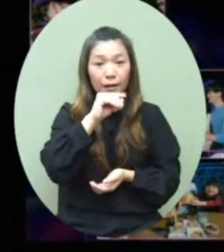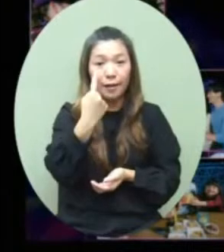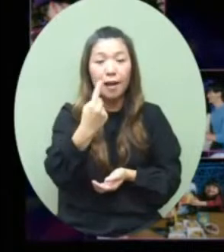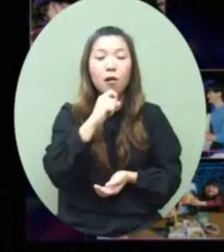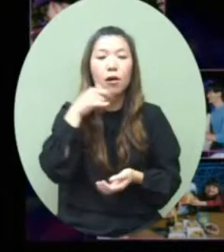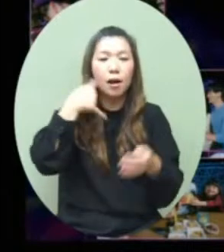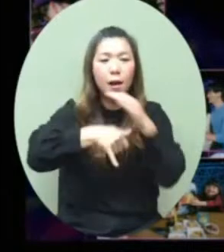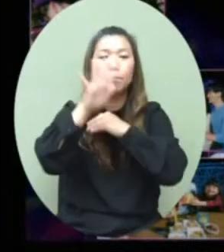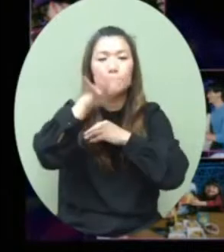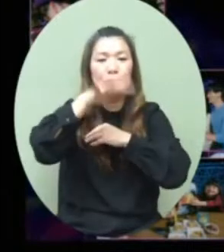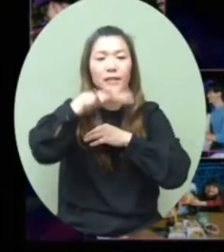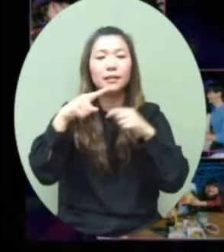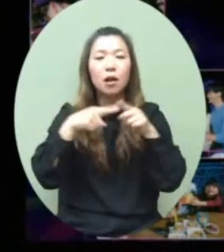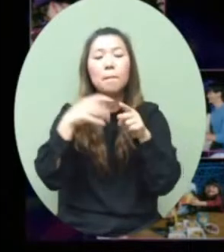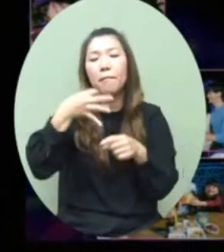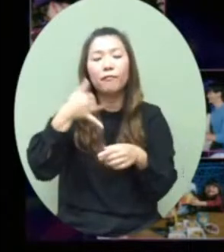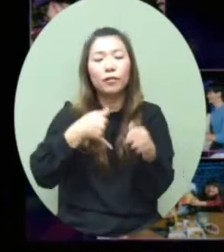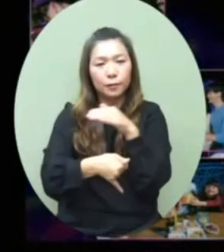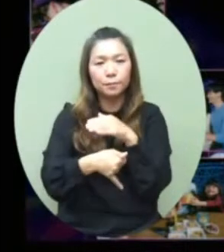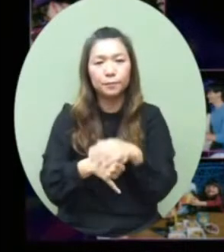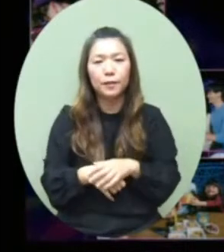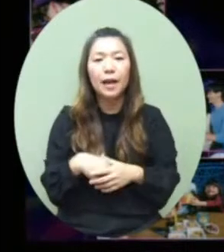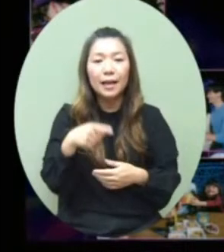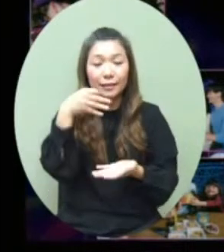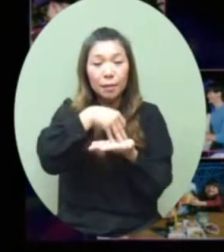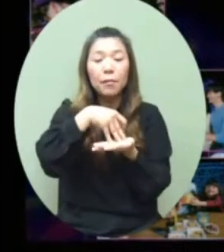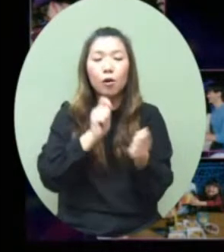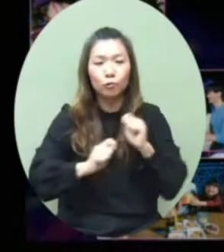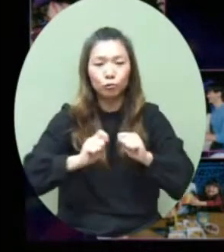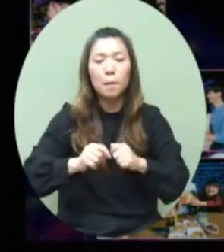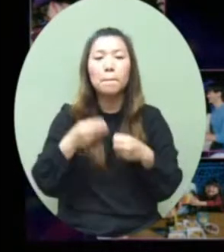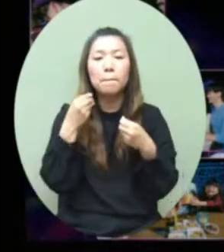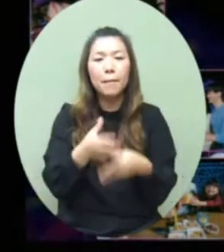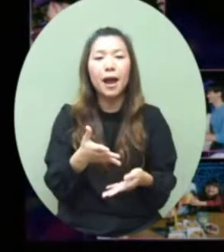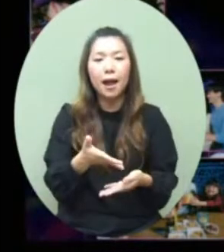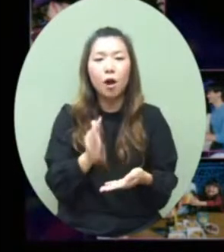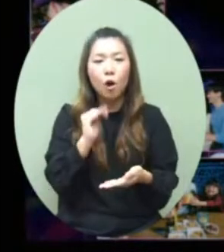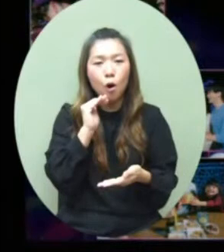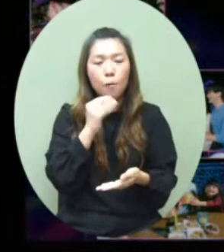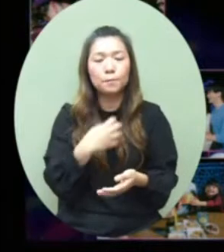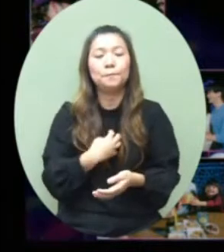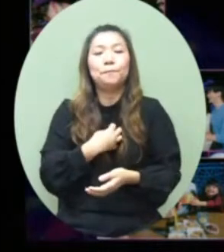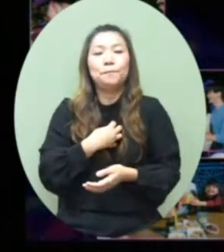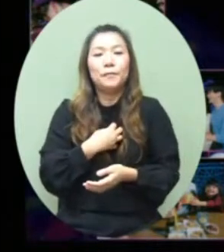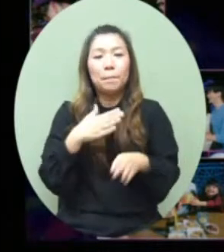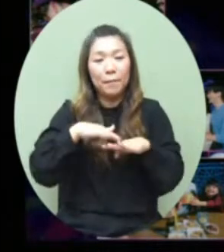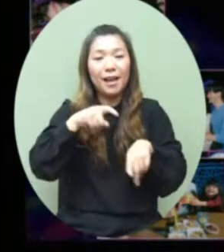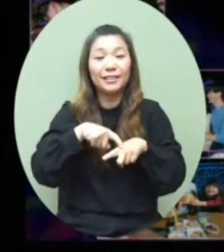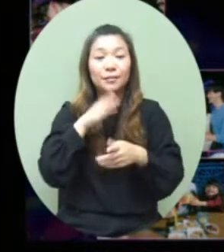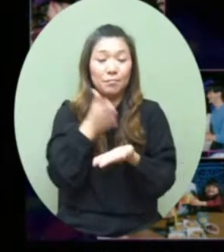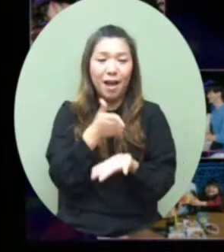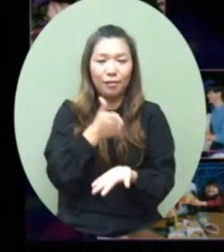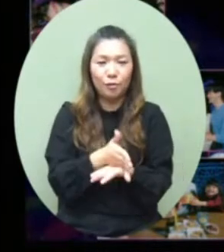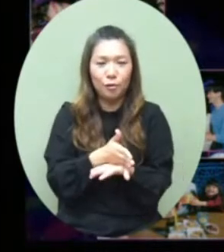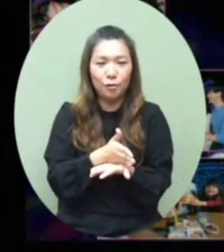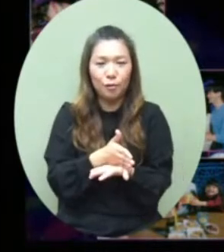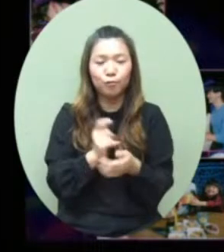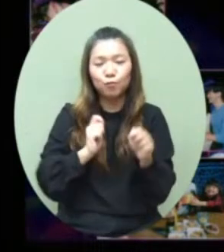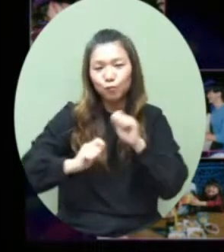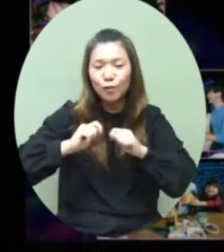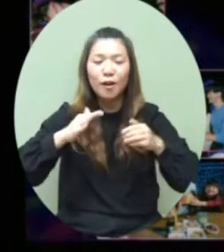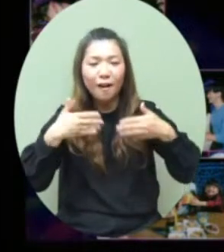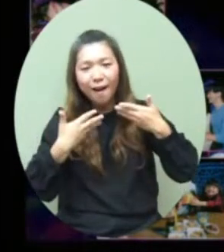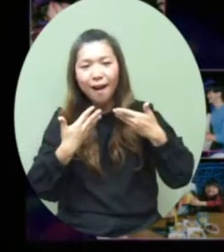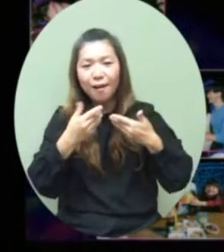Night in the lower park of Ocean Park. We aim at allowing 5,000 visitors to